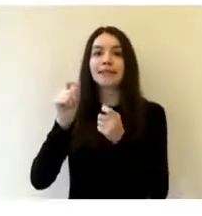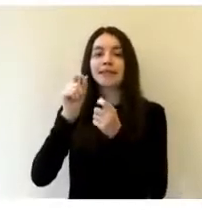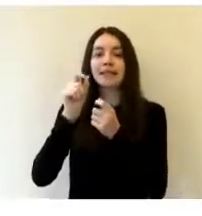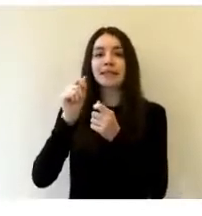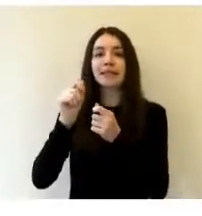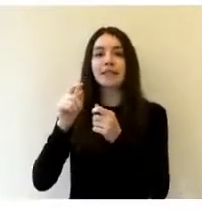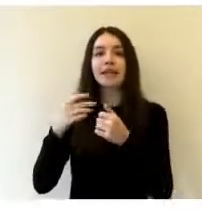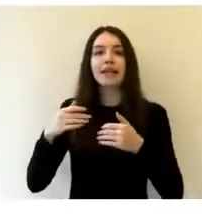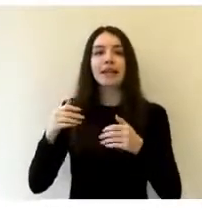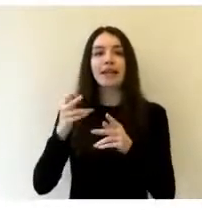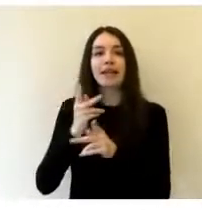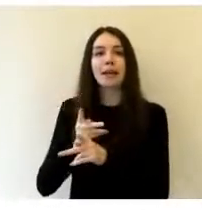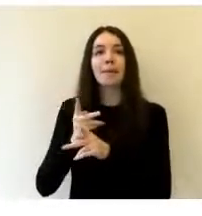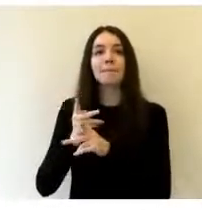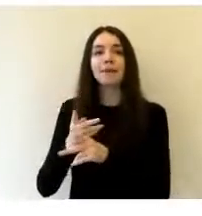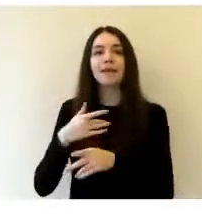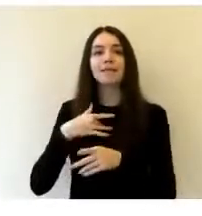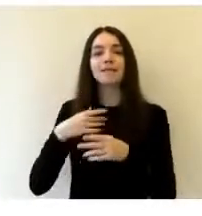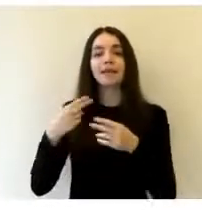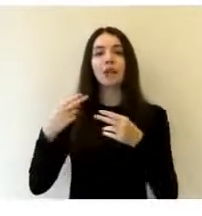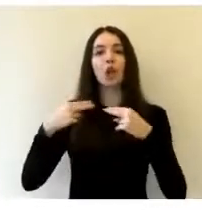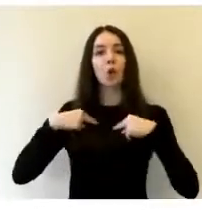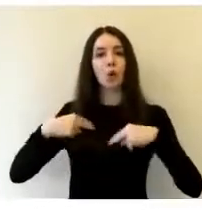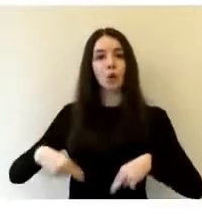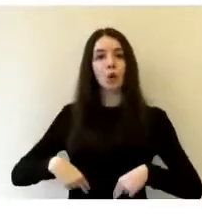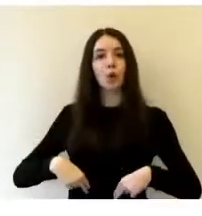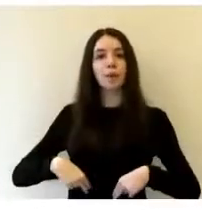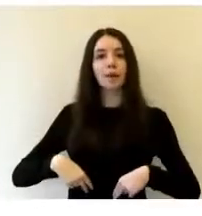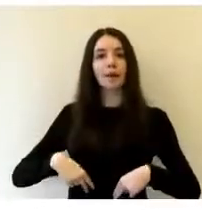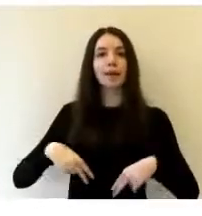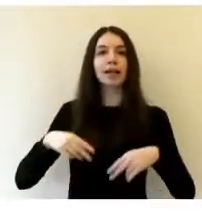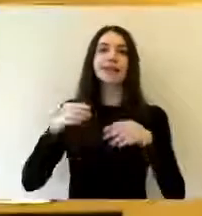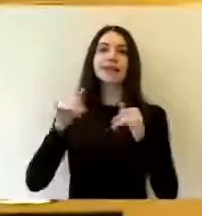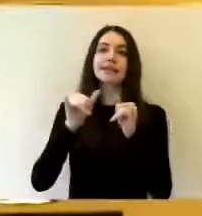on a humanistic scale, keeping it small, especially the hands.